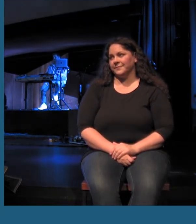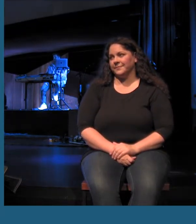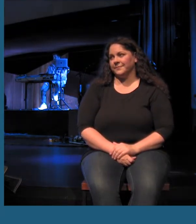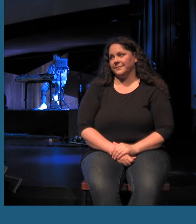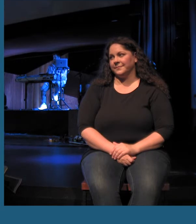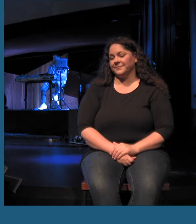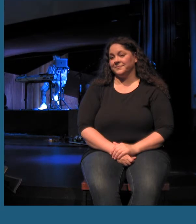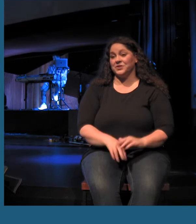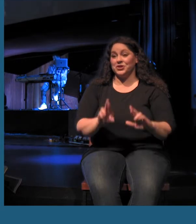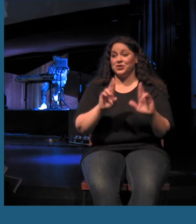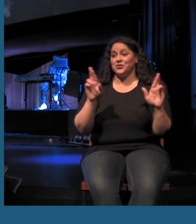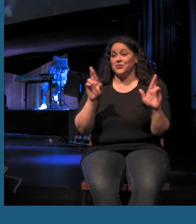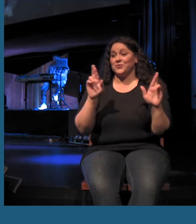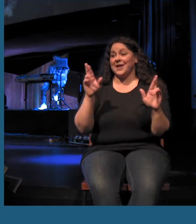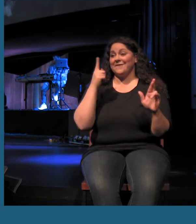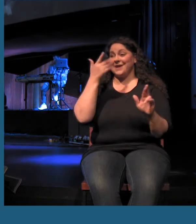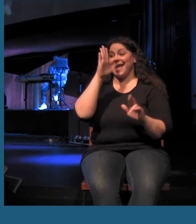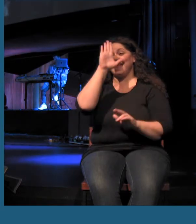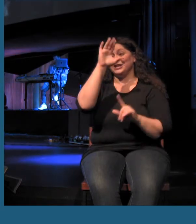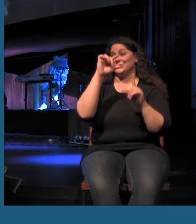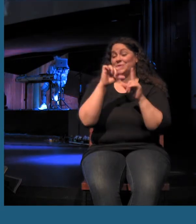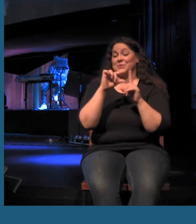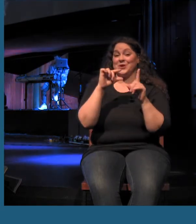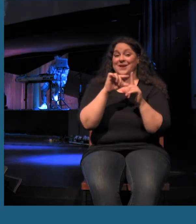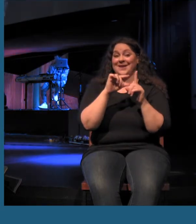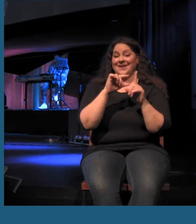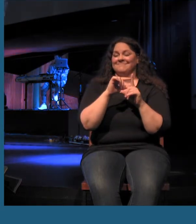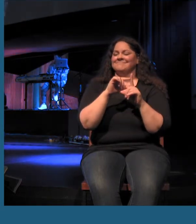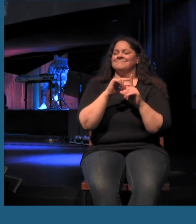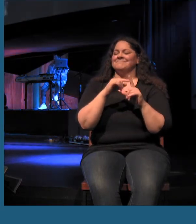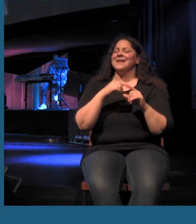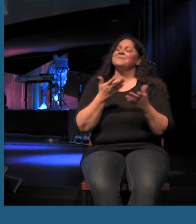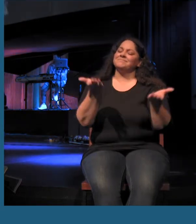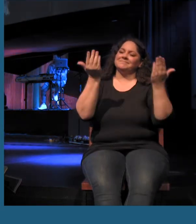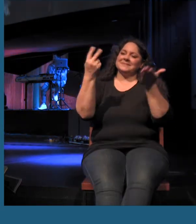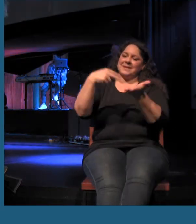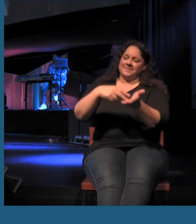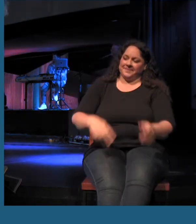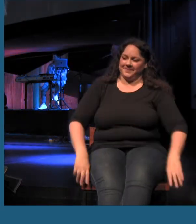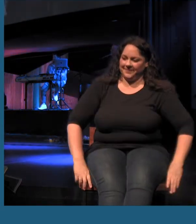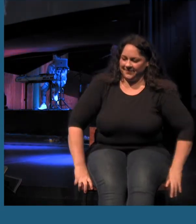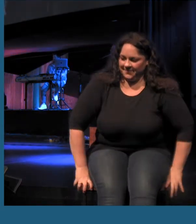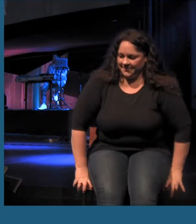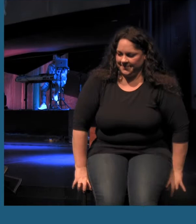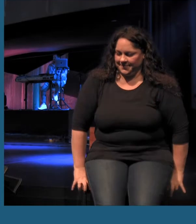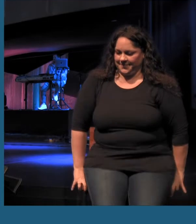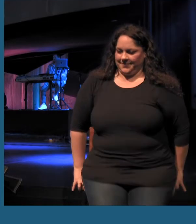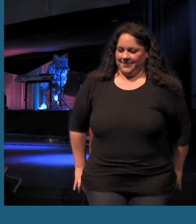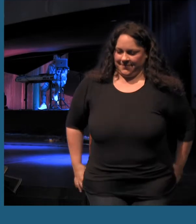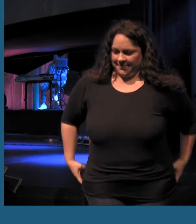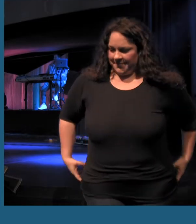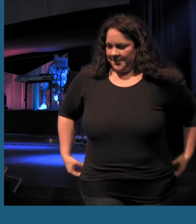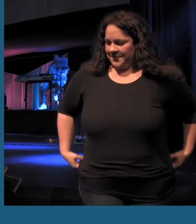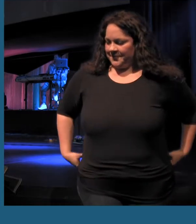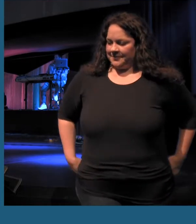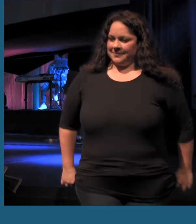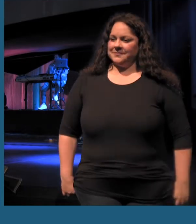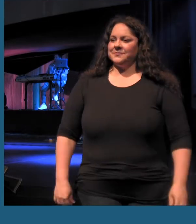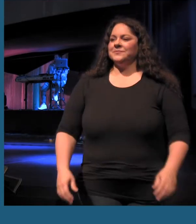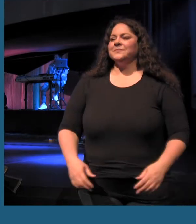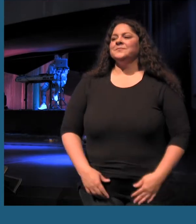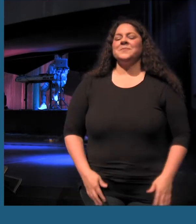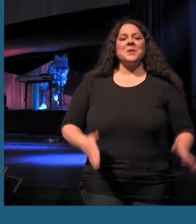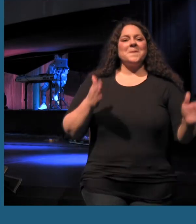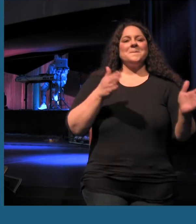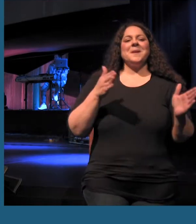Well, are you ready for God's word today? Well, it's always an honor for me to bring it. Would you stand to prepare our hearts? You